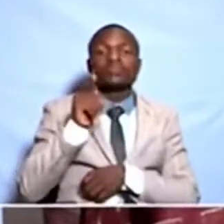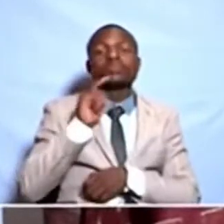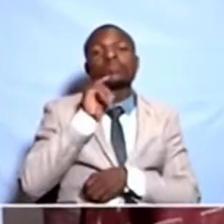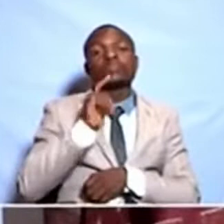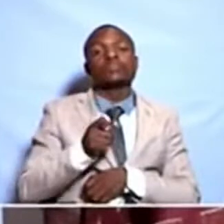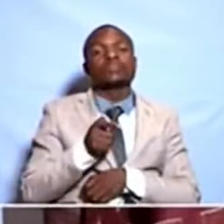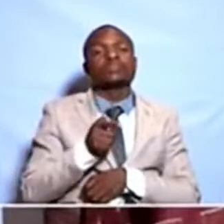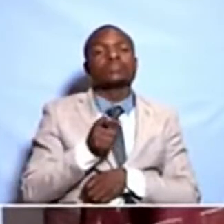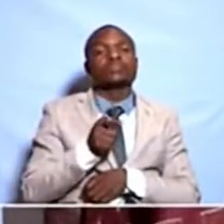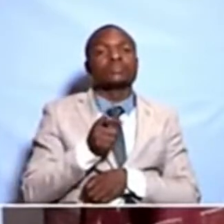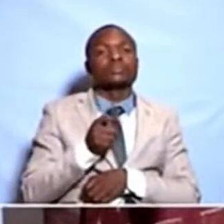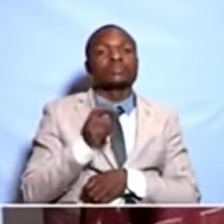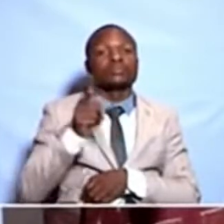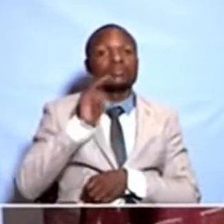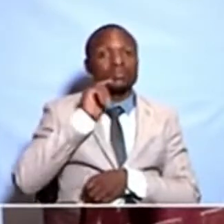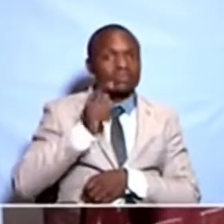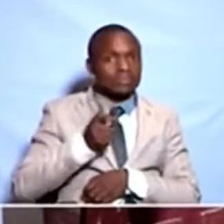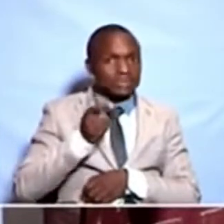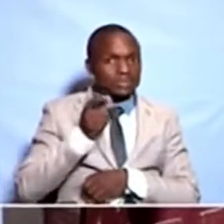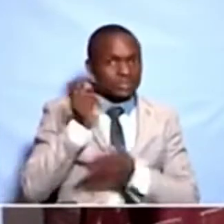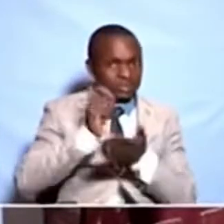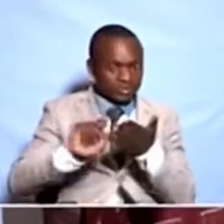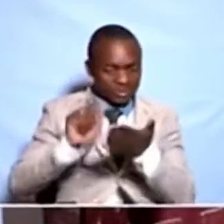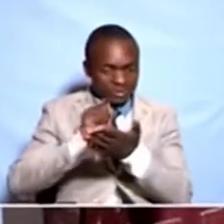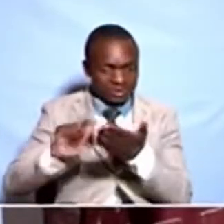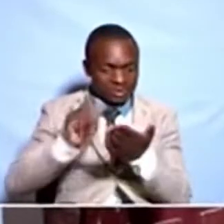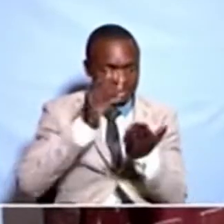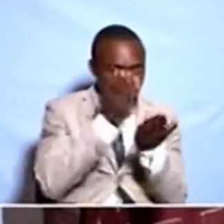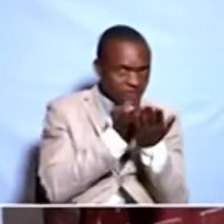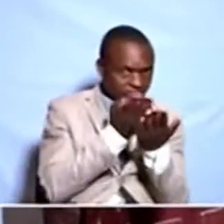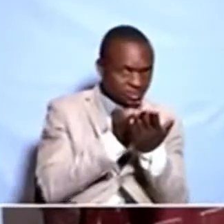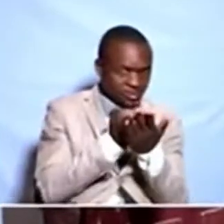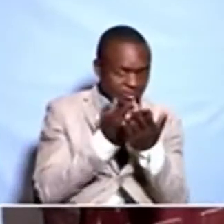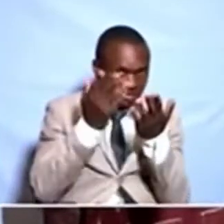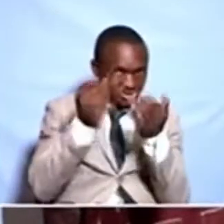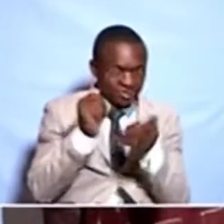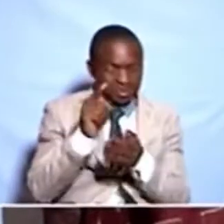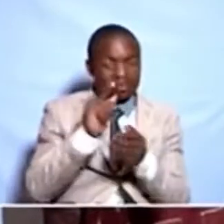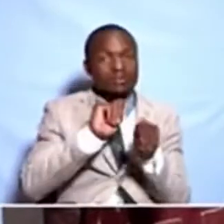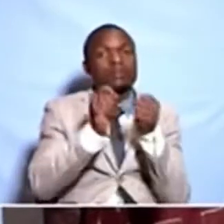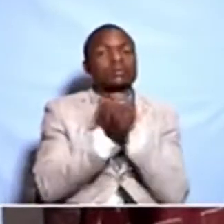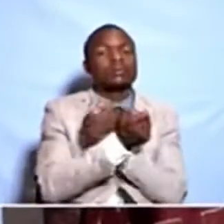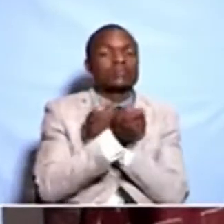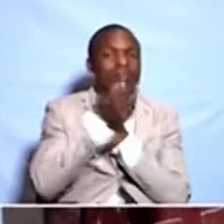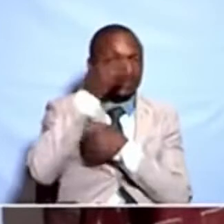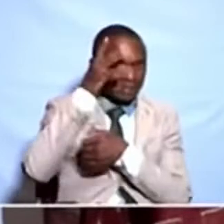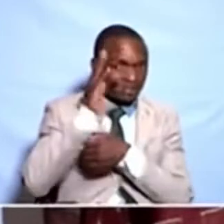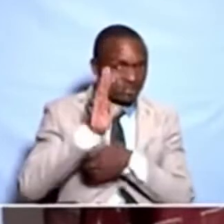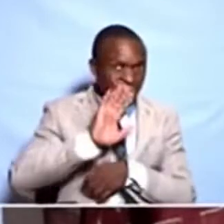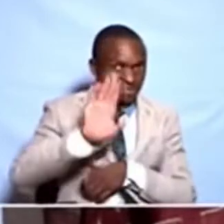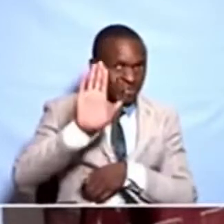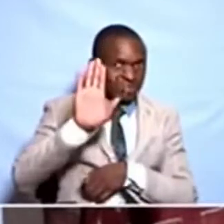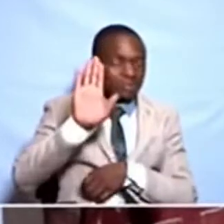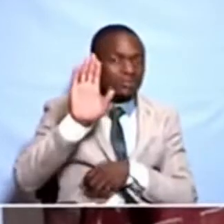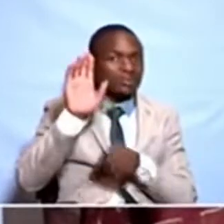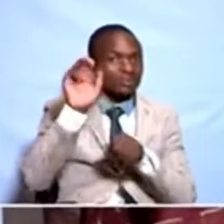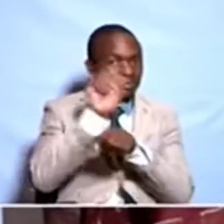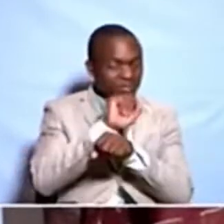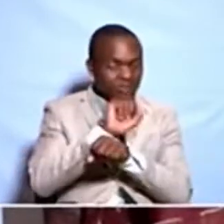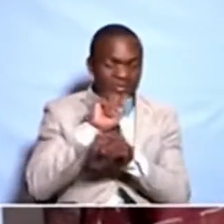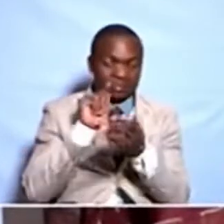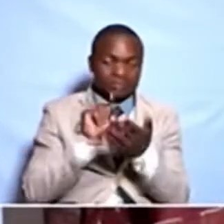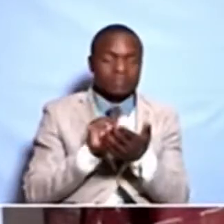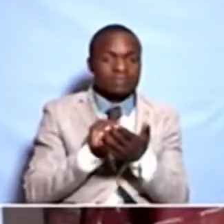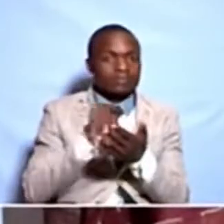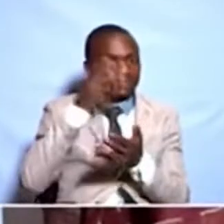probably, you must write to the director that you intend to change color of your motor vehicle to this color.